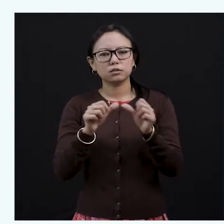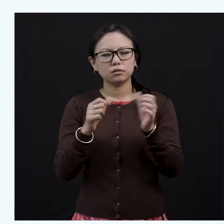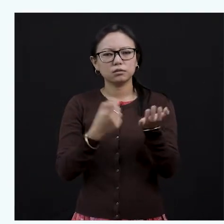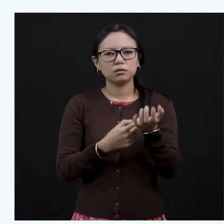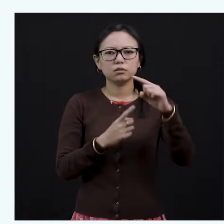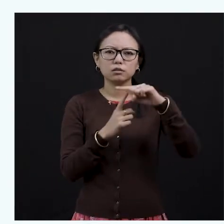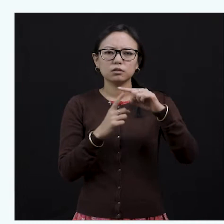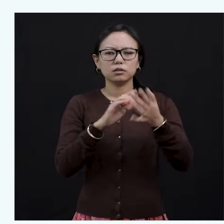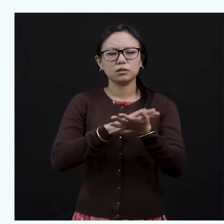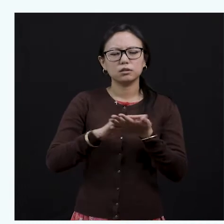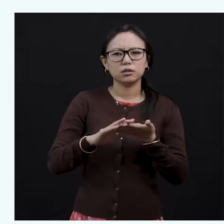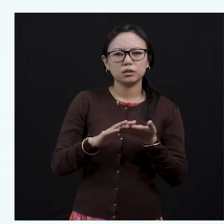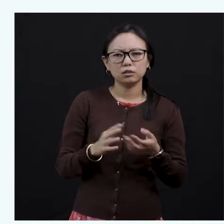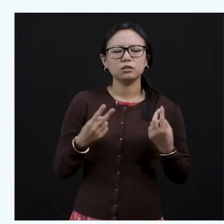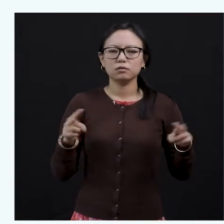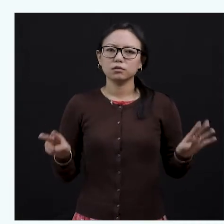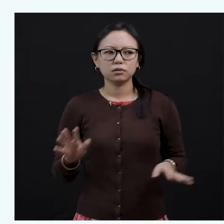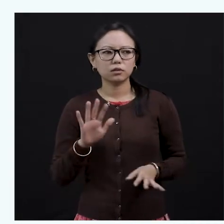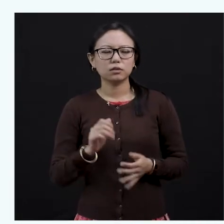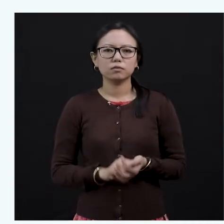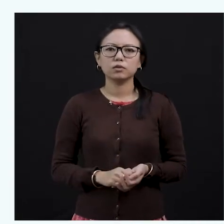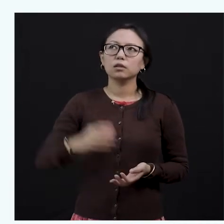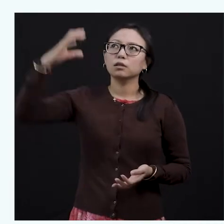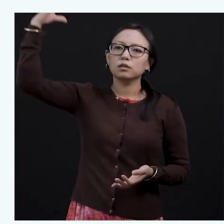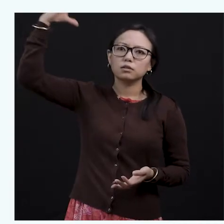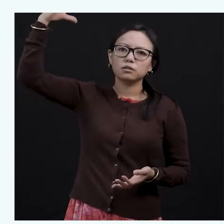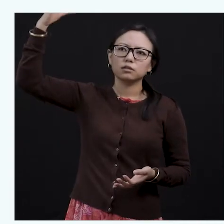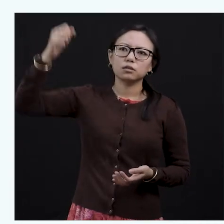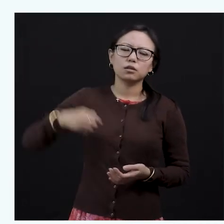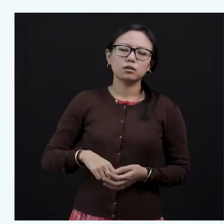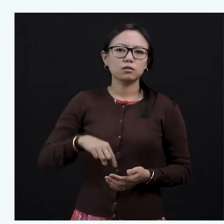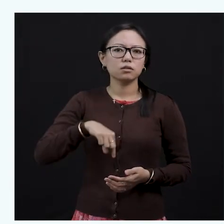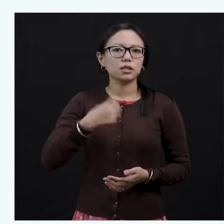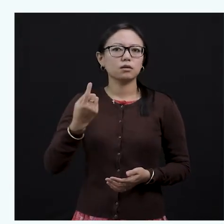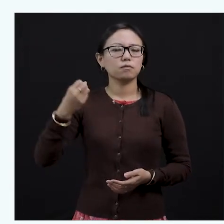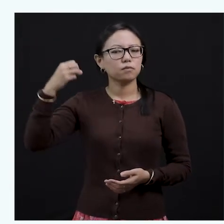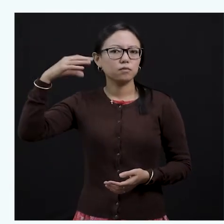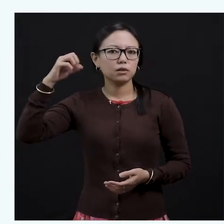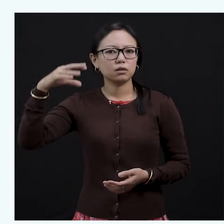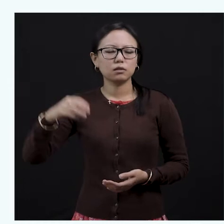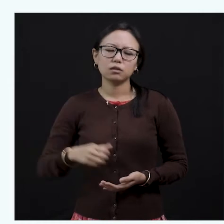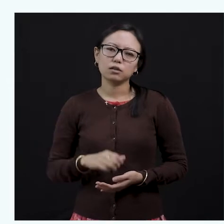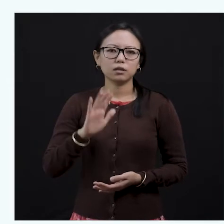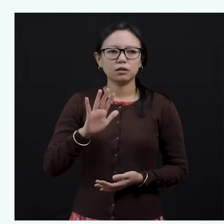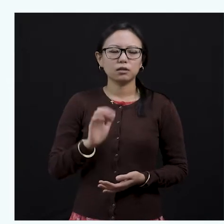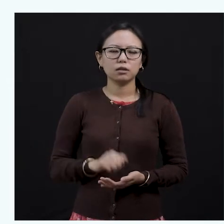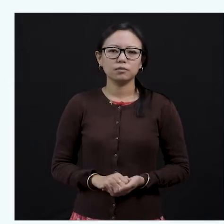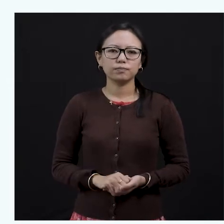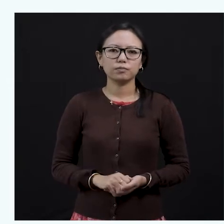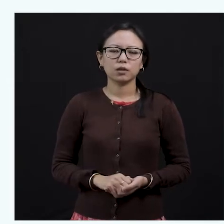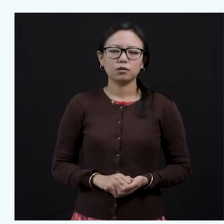body and it has light of its own. That means it gives out light. Because of the sun, we